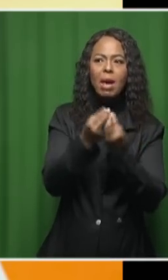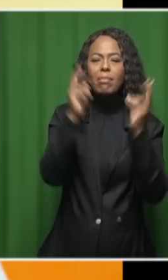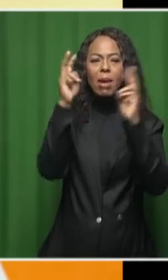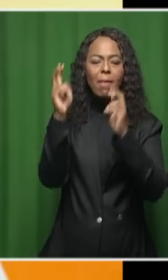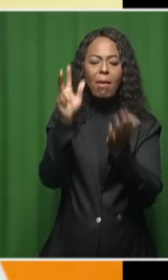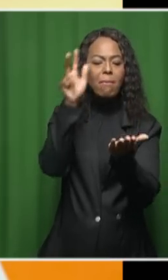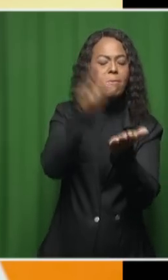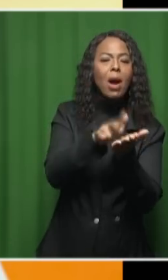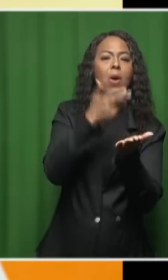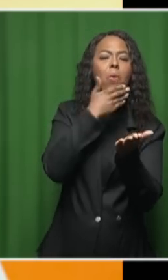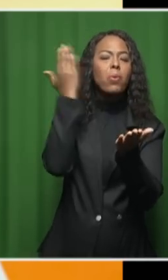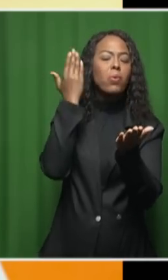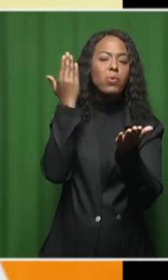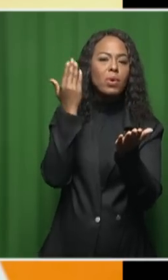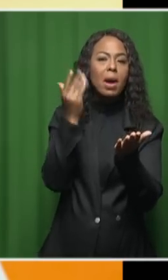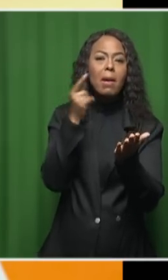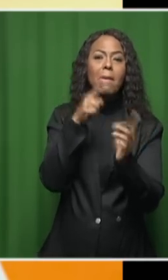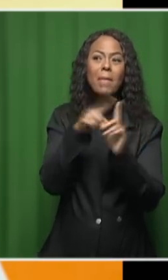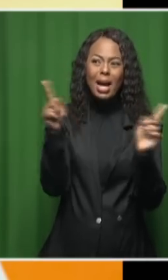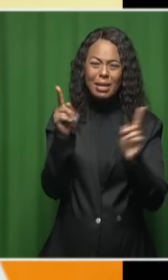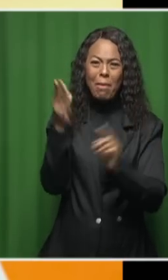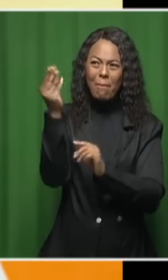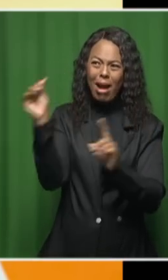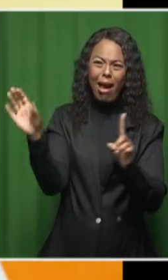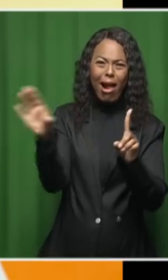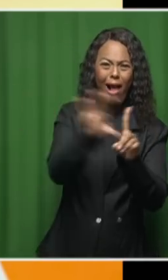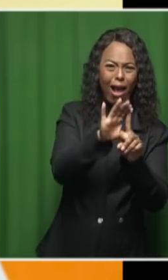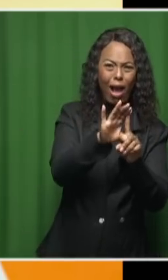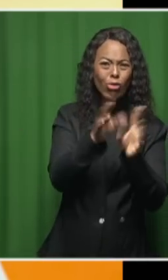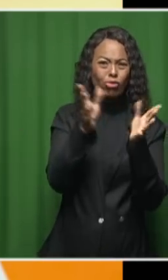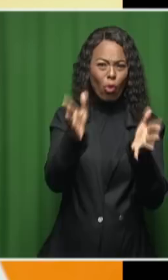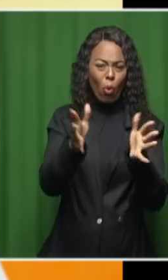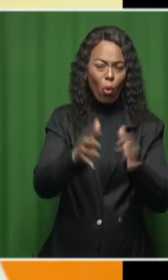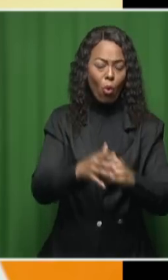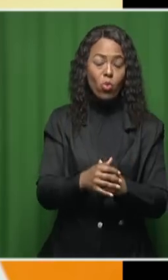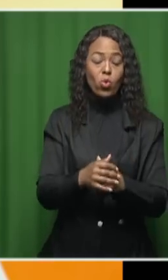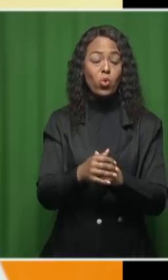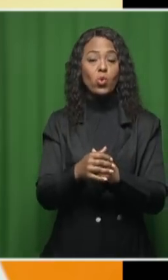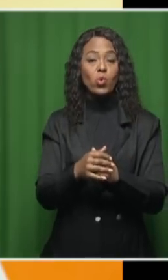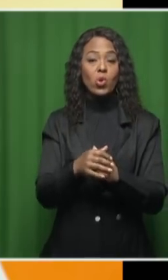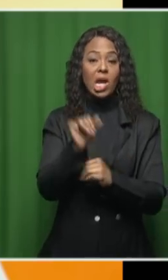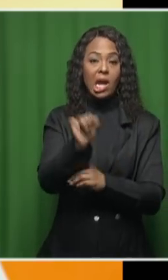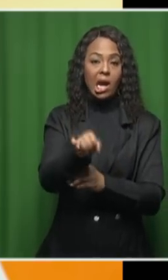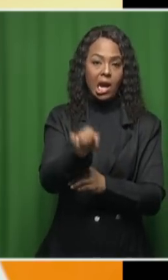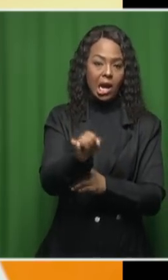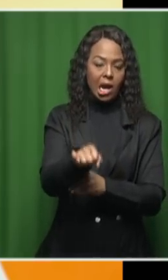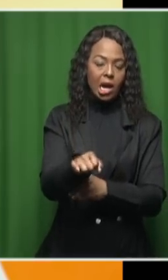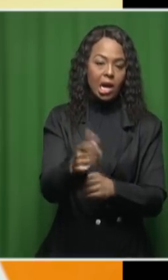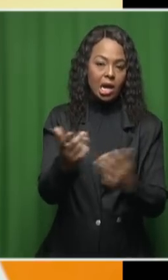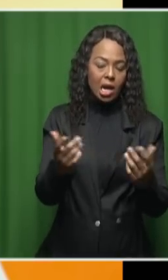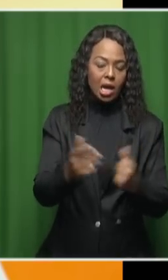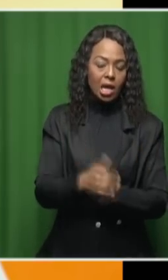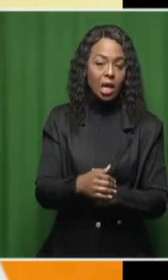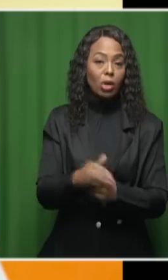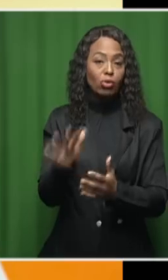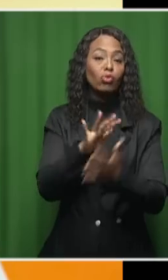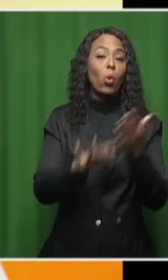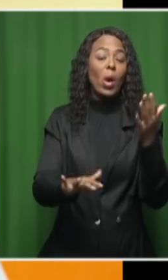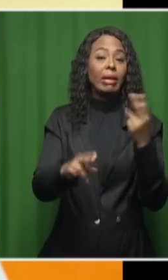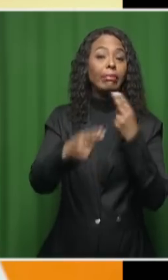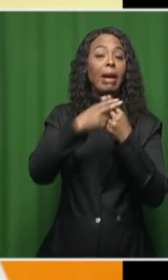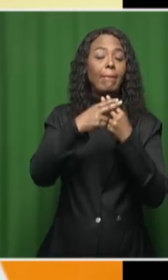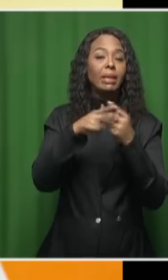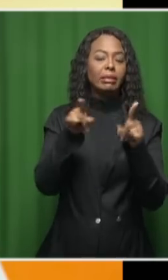definition. But when you're paying that amount of money, so it's a story that's got tongues wagging. Yeah. I